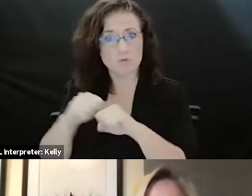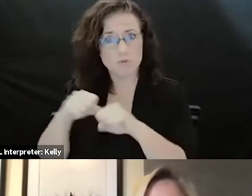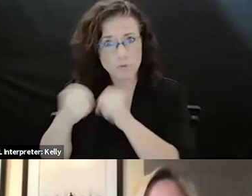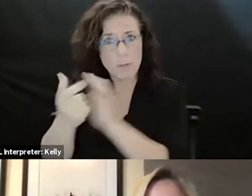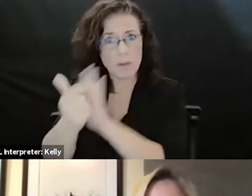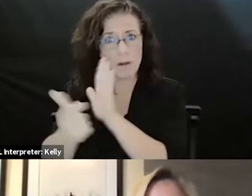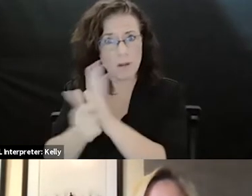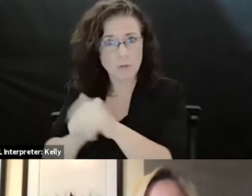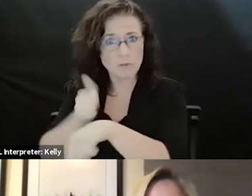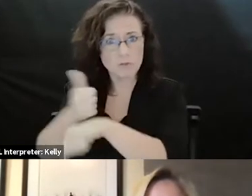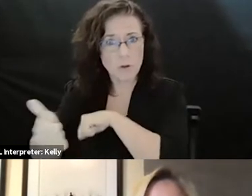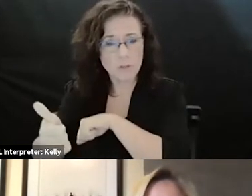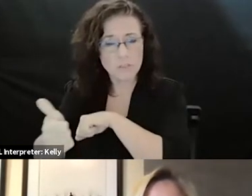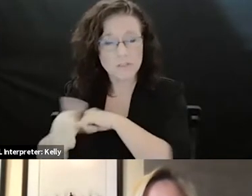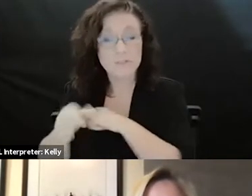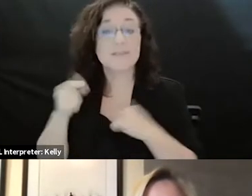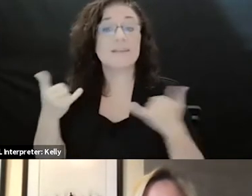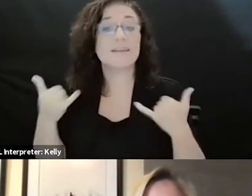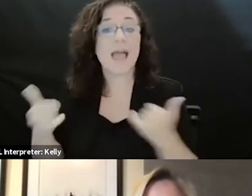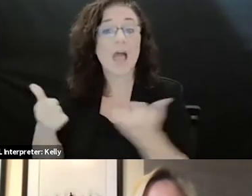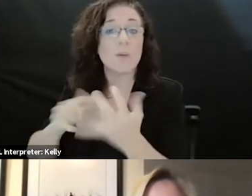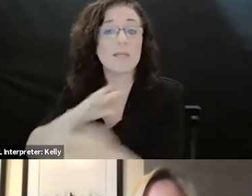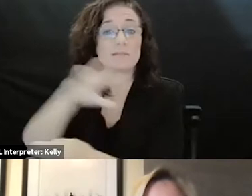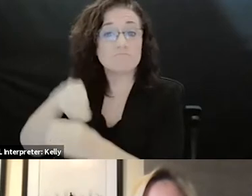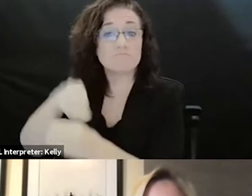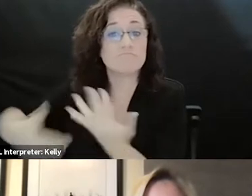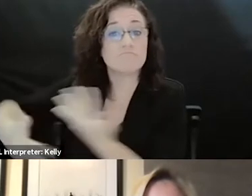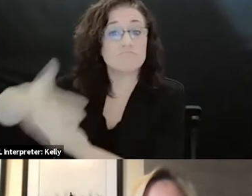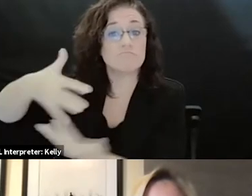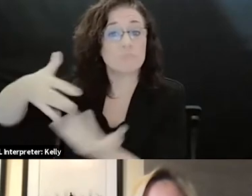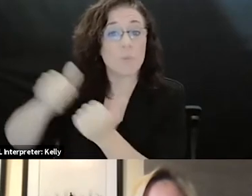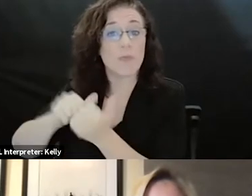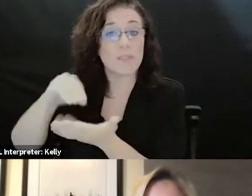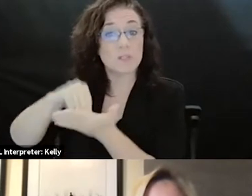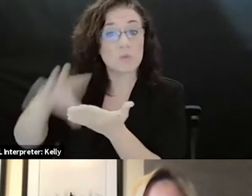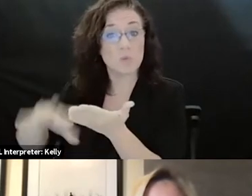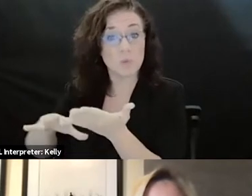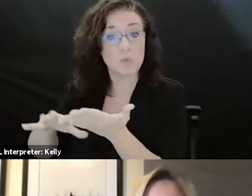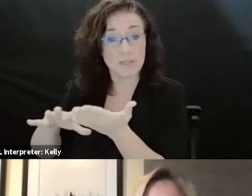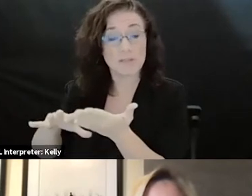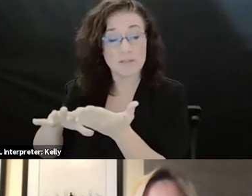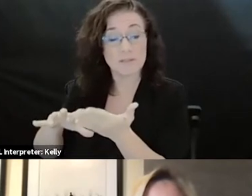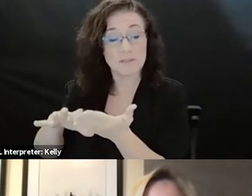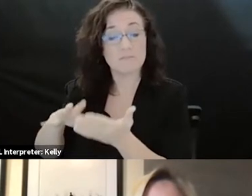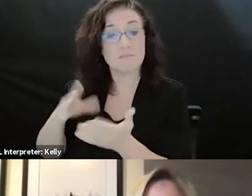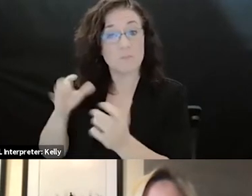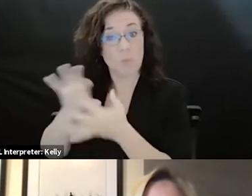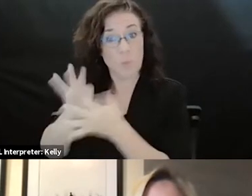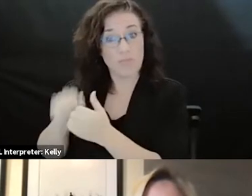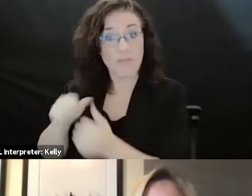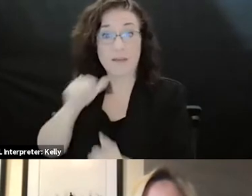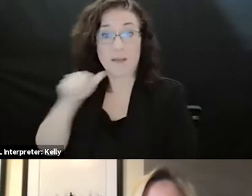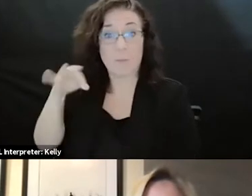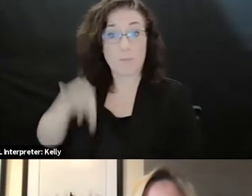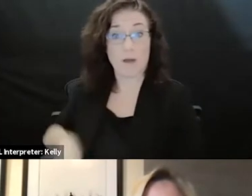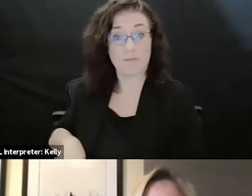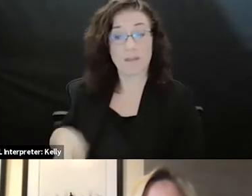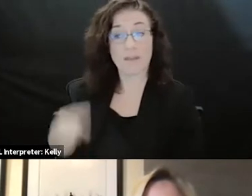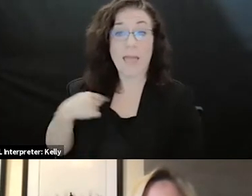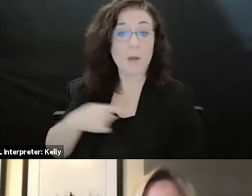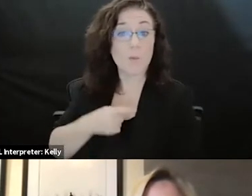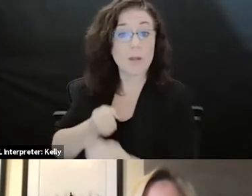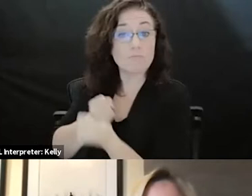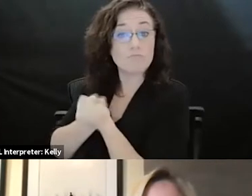students in this ethnic studies capacity with this non-profit and we are actively aligned with them as a